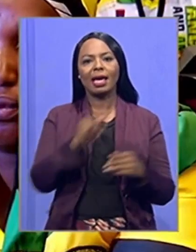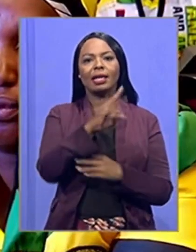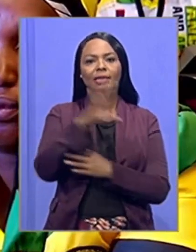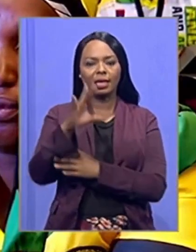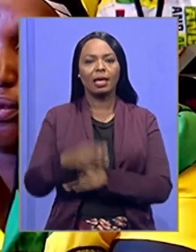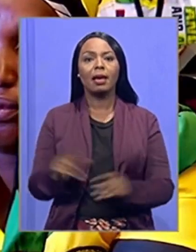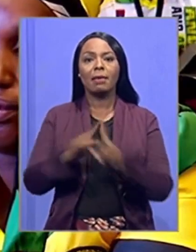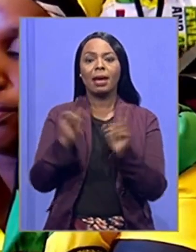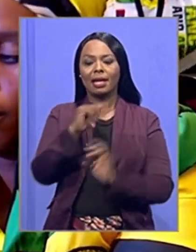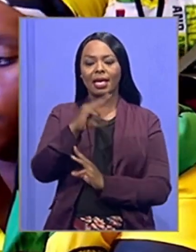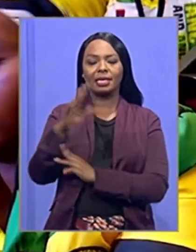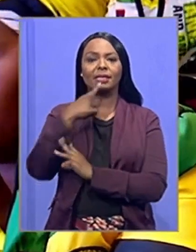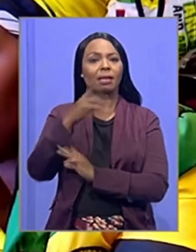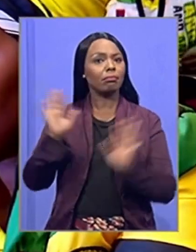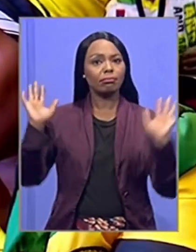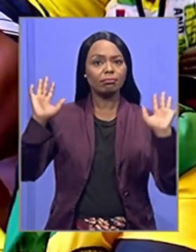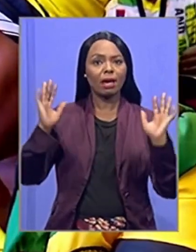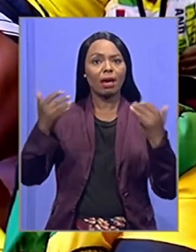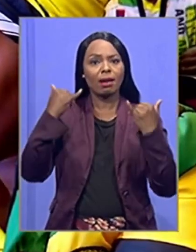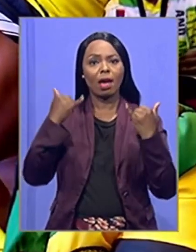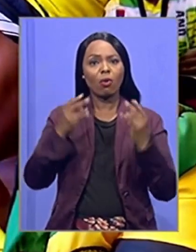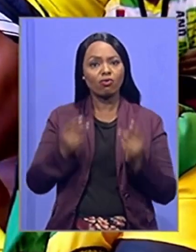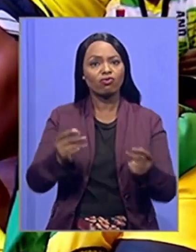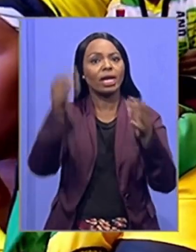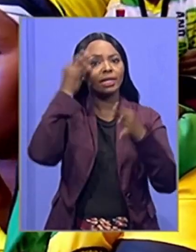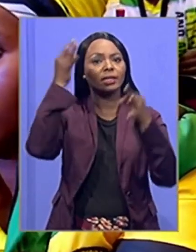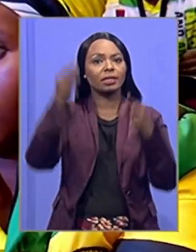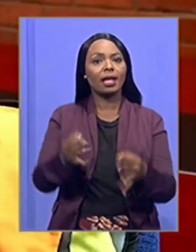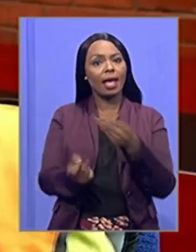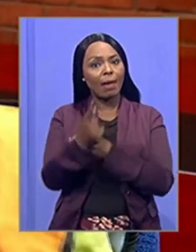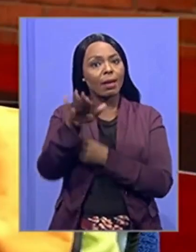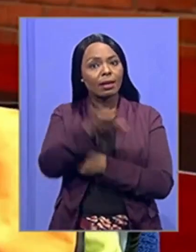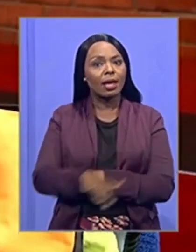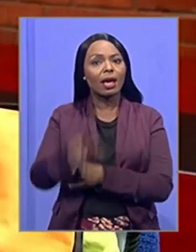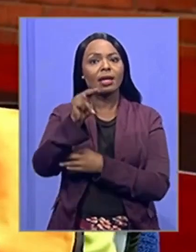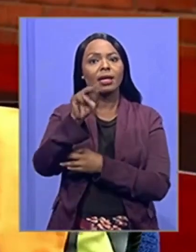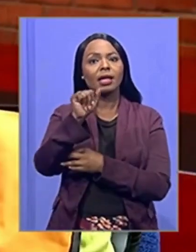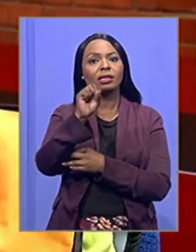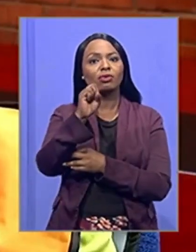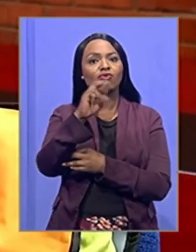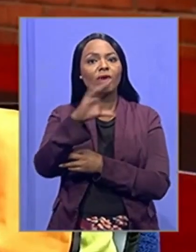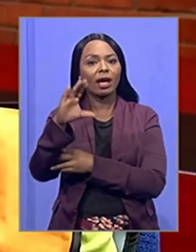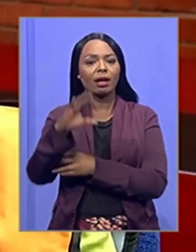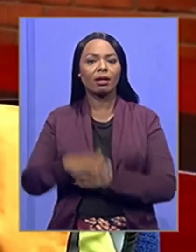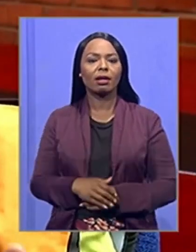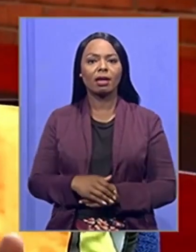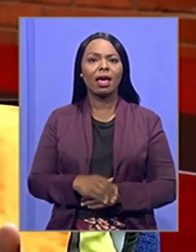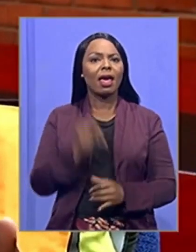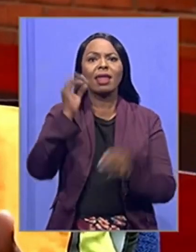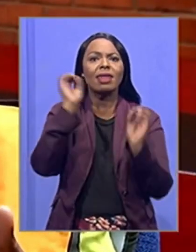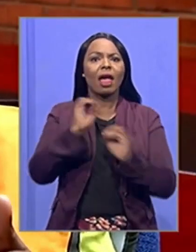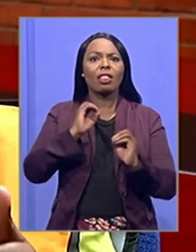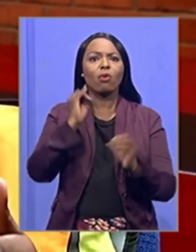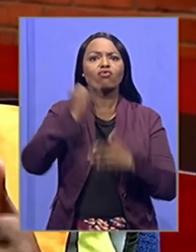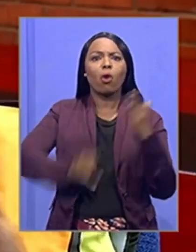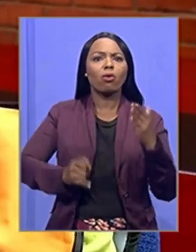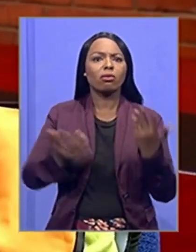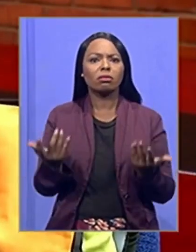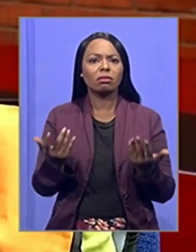ya re tshwetso eo e tserwe ka tshoganyetso kwa Nasrec. Ga gona sepe se se phoso mo ke maikarabelo